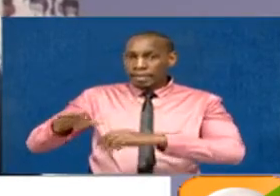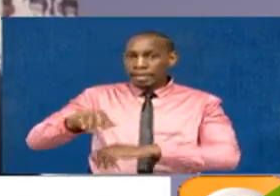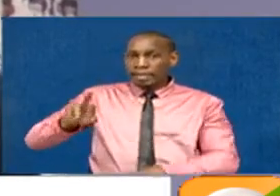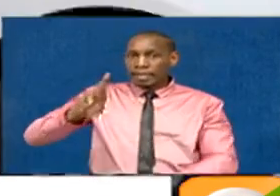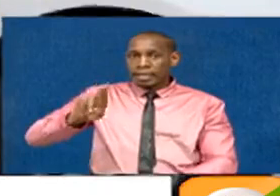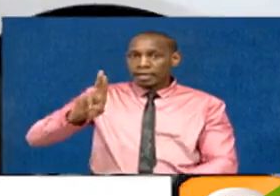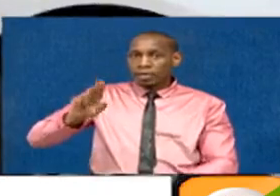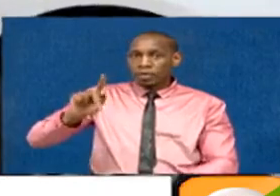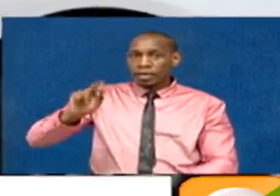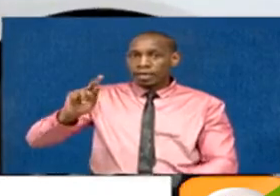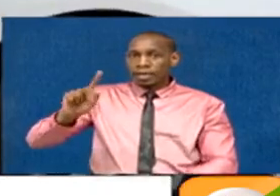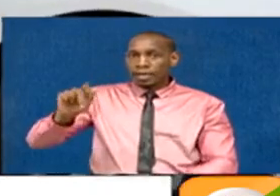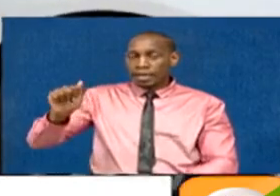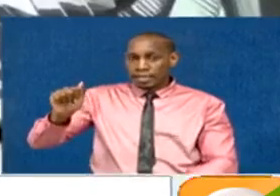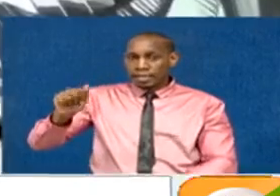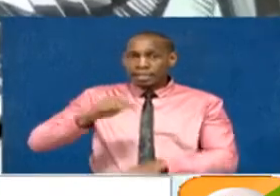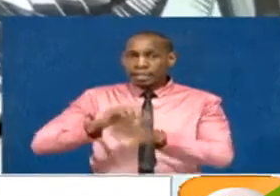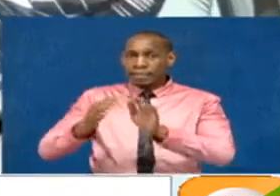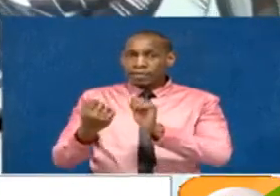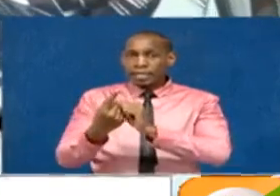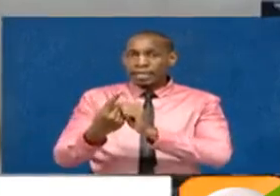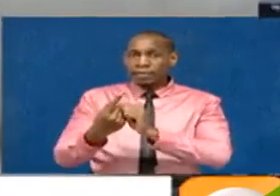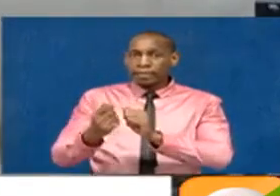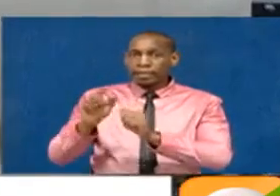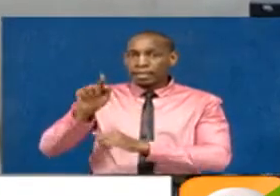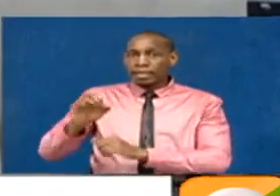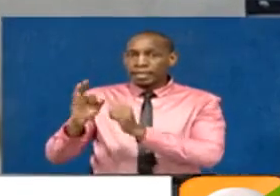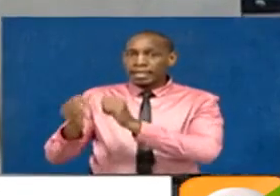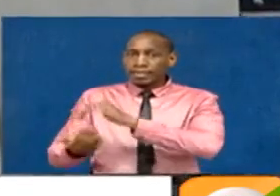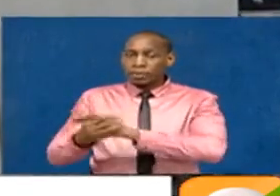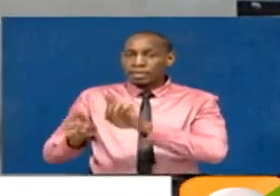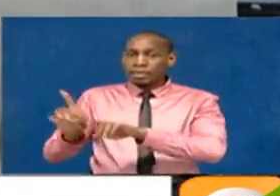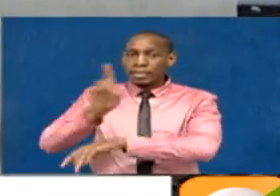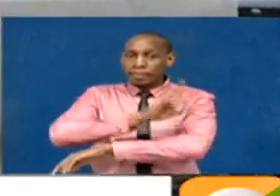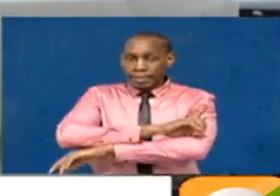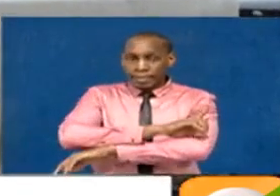Ruaraka, along Outer Ring Road at around 11:13 a.m. on the same day.